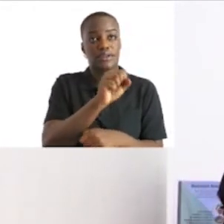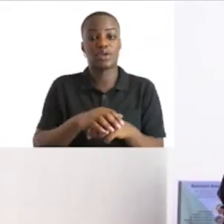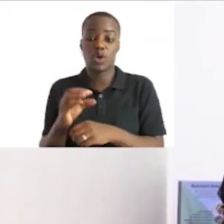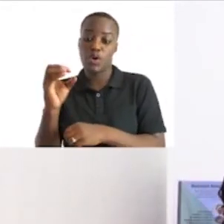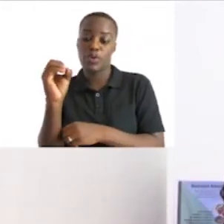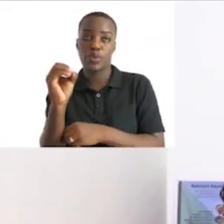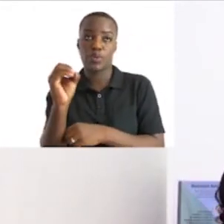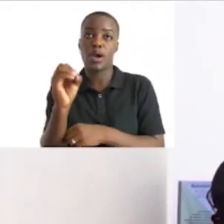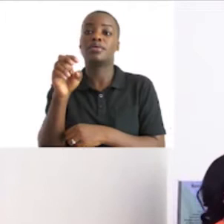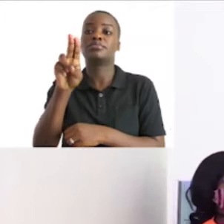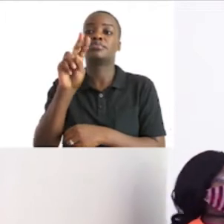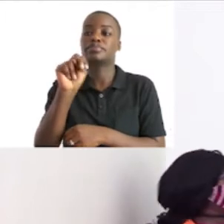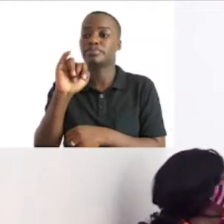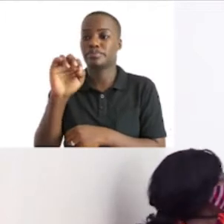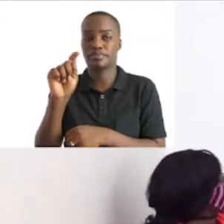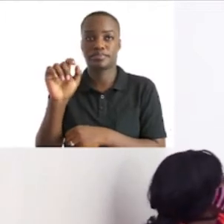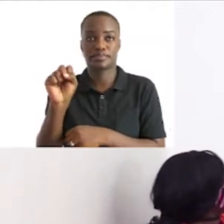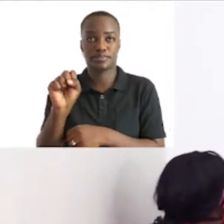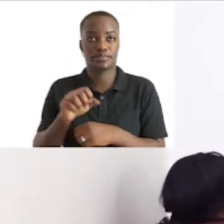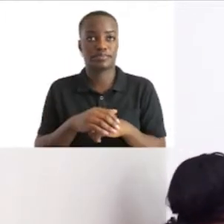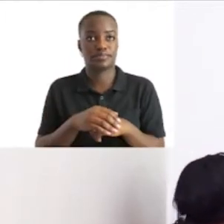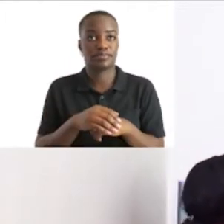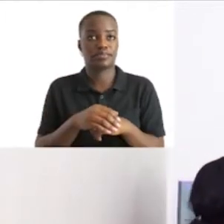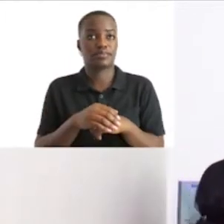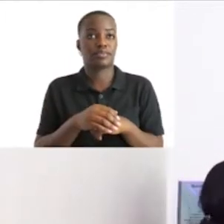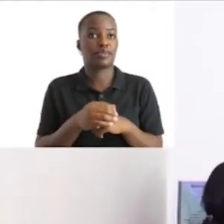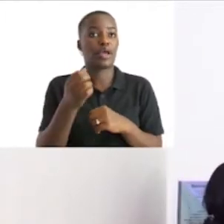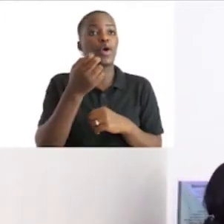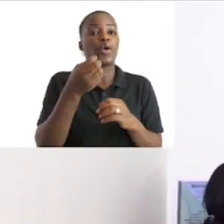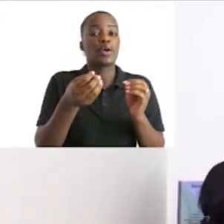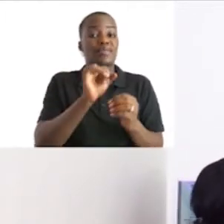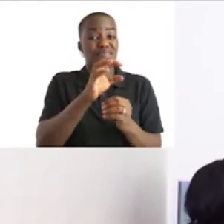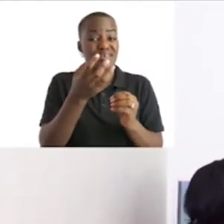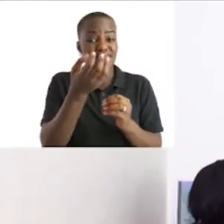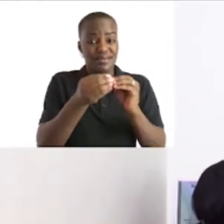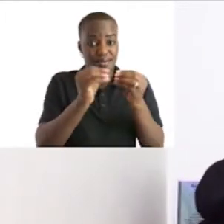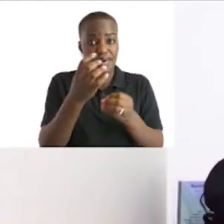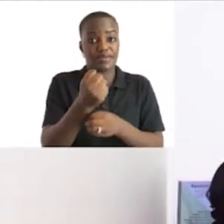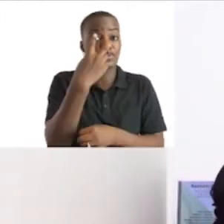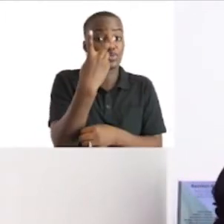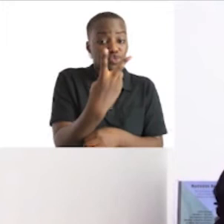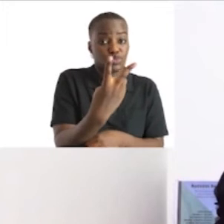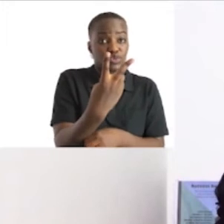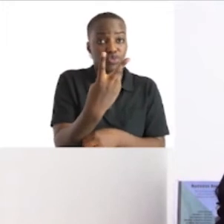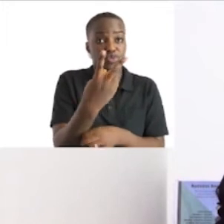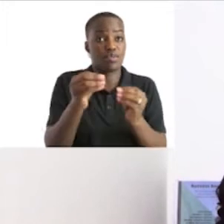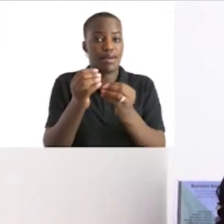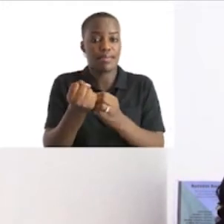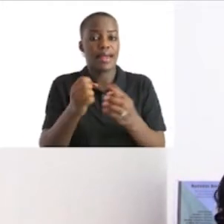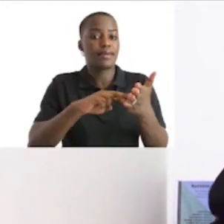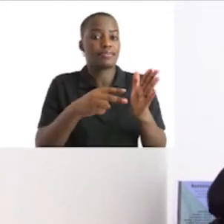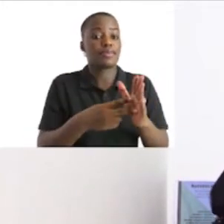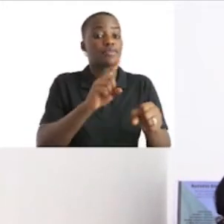a unit. So every number that has 2 digits, the first one is